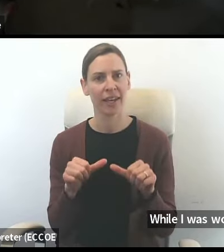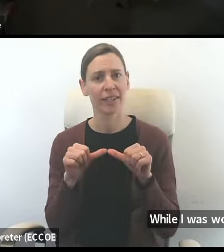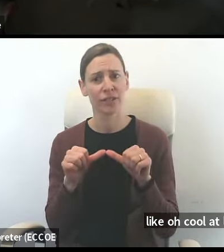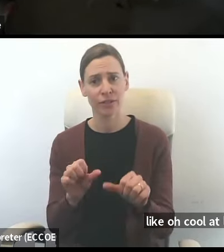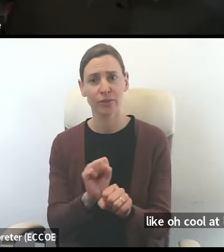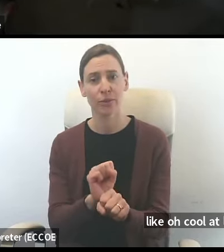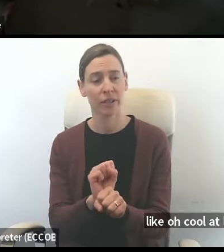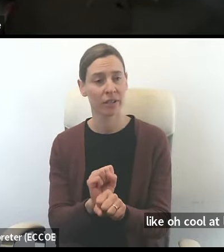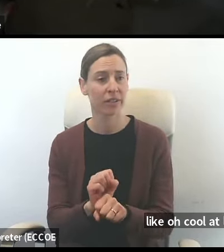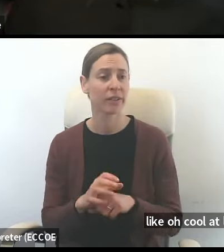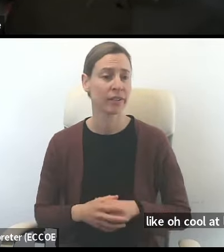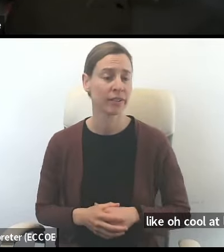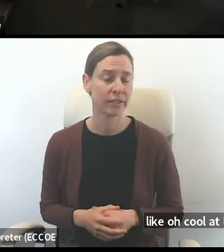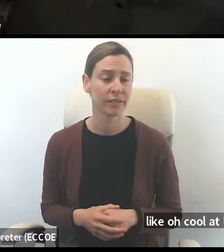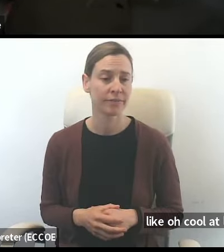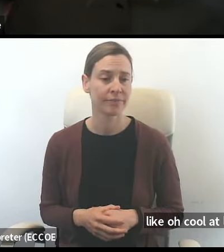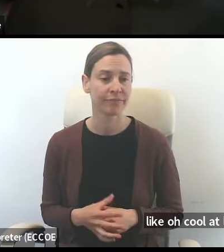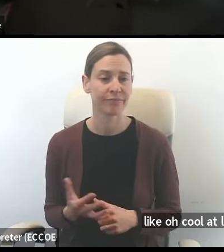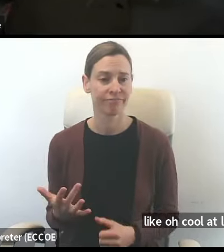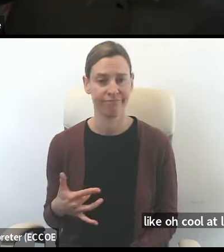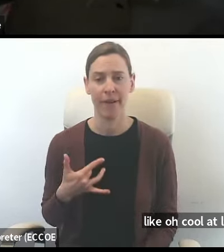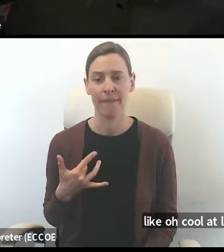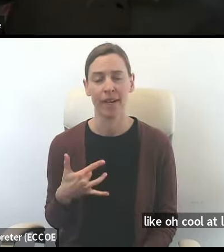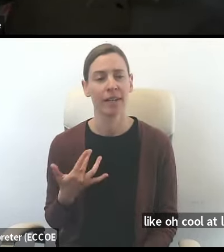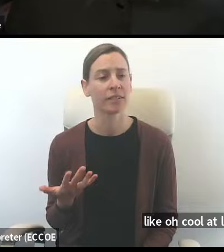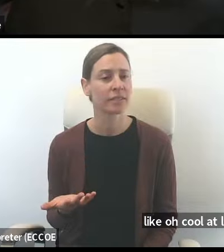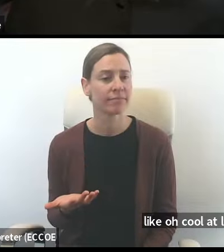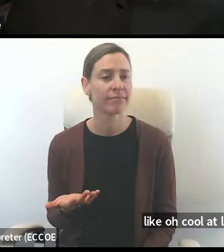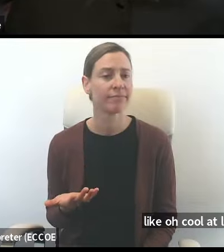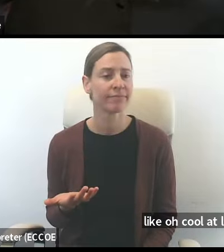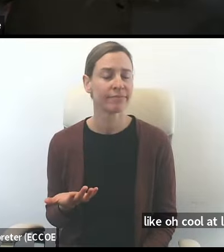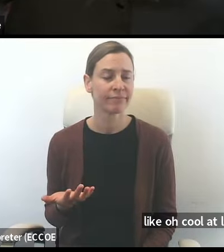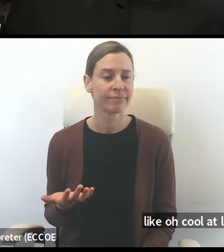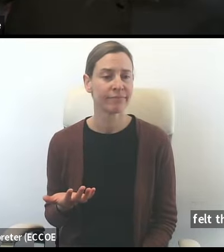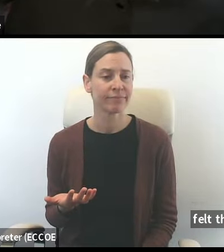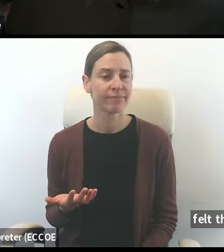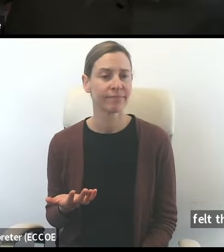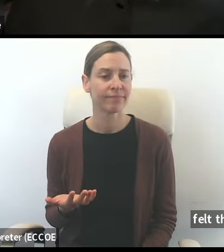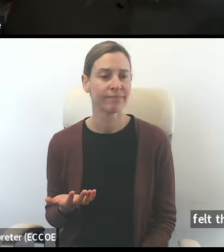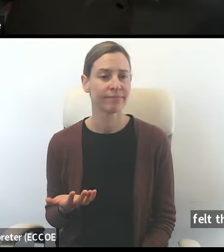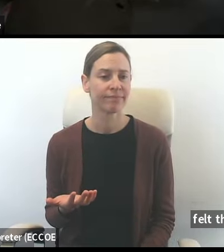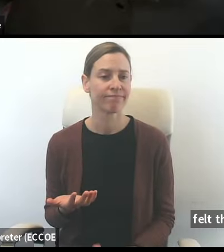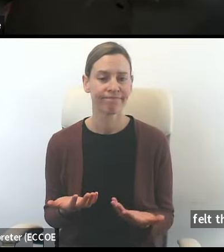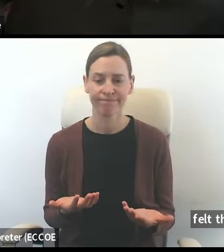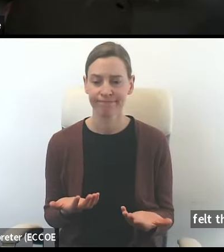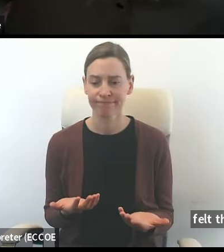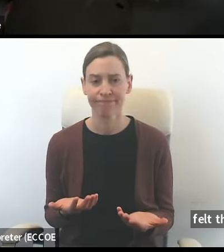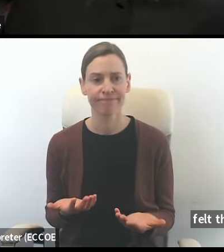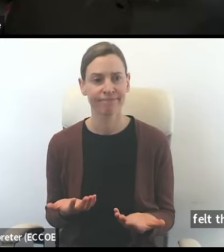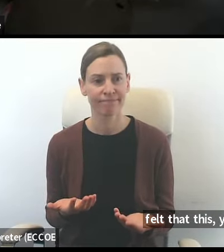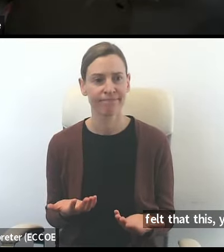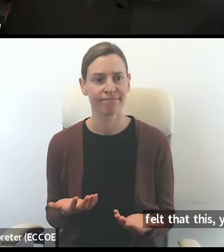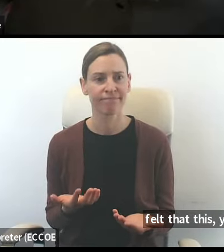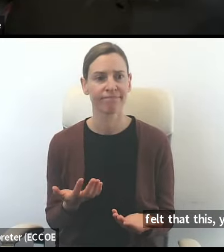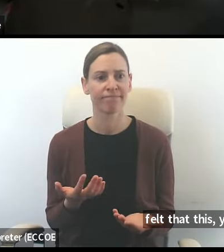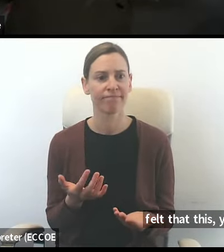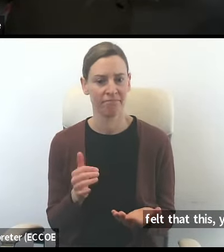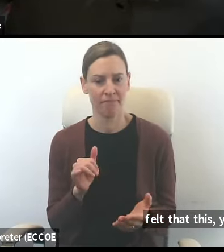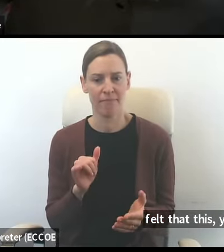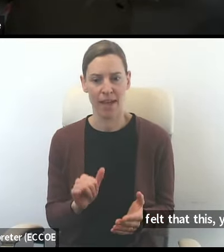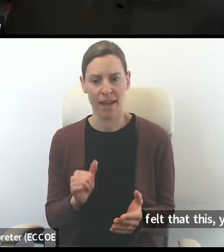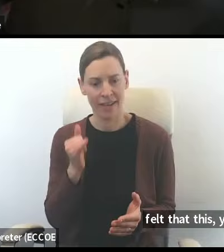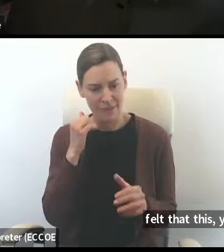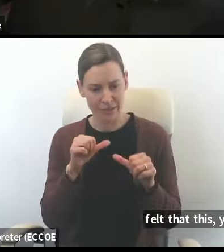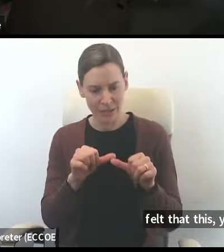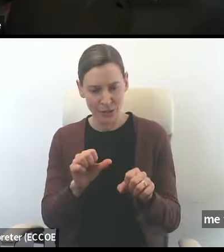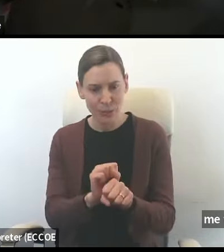And I felt that this, you know, it's just the sign for me that the life is still